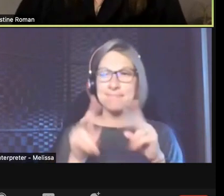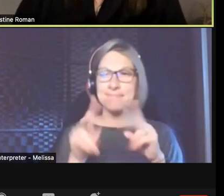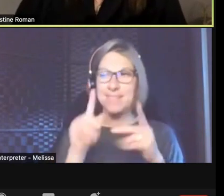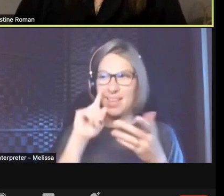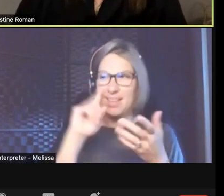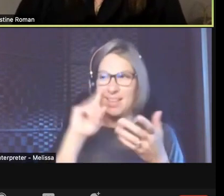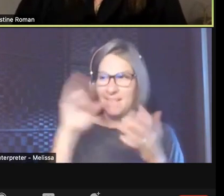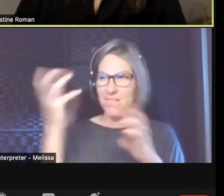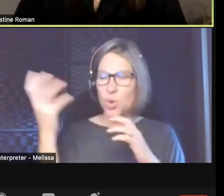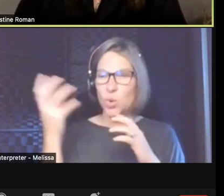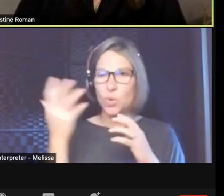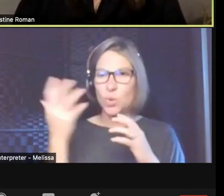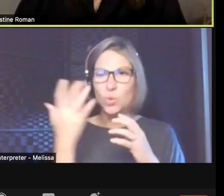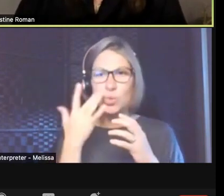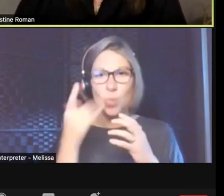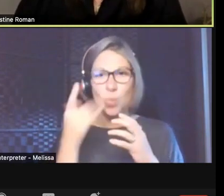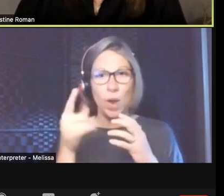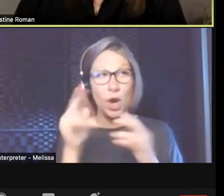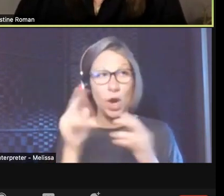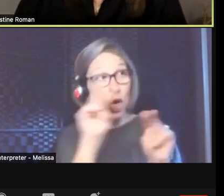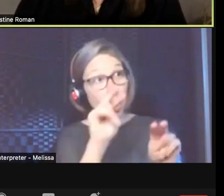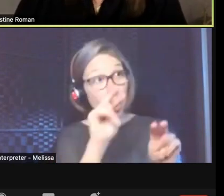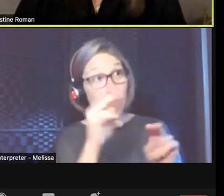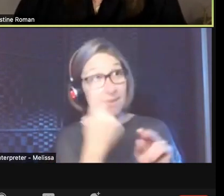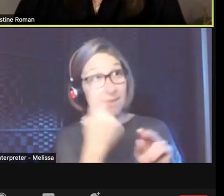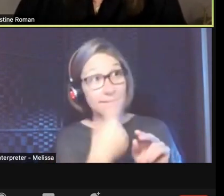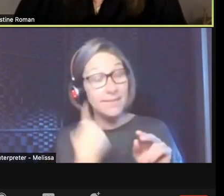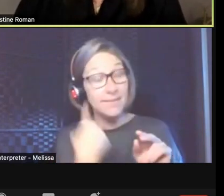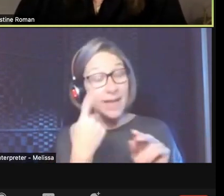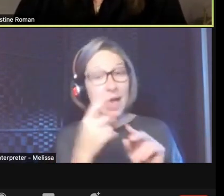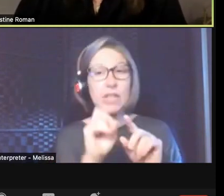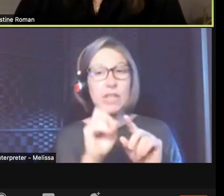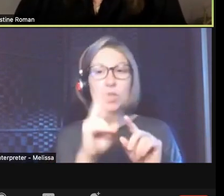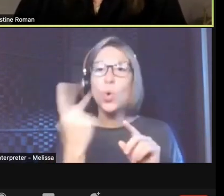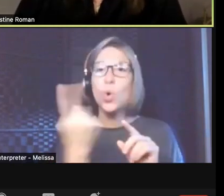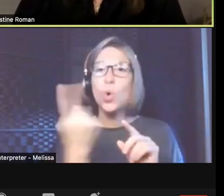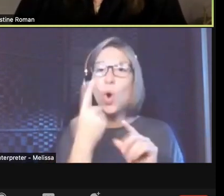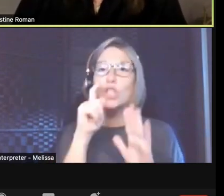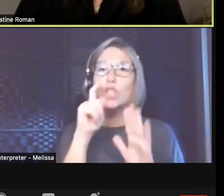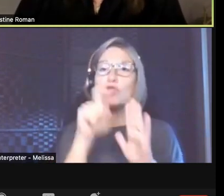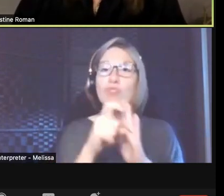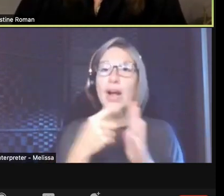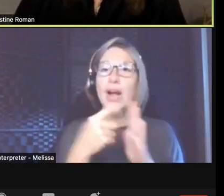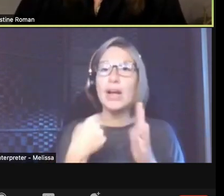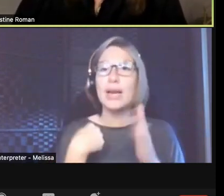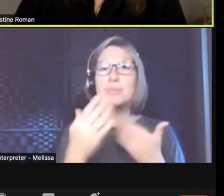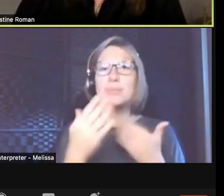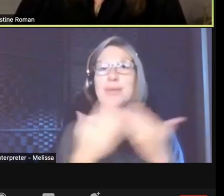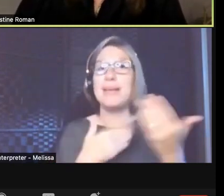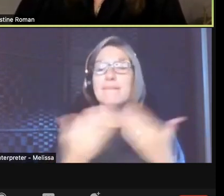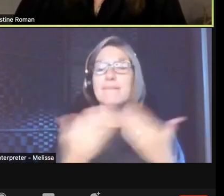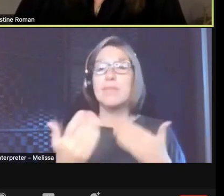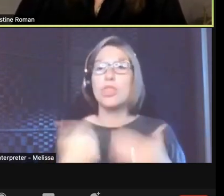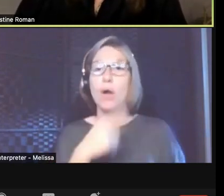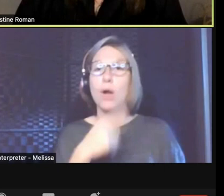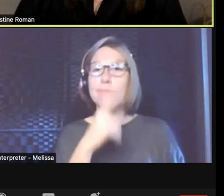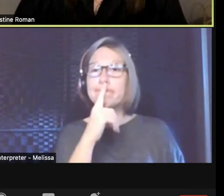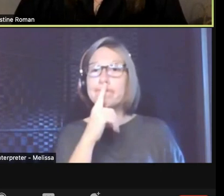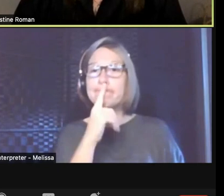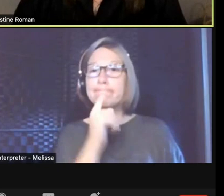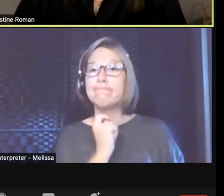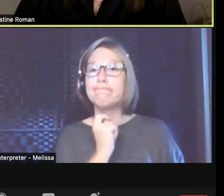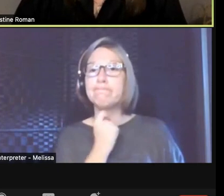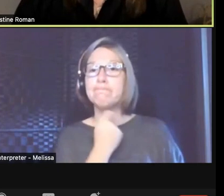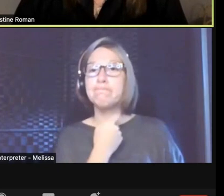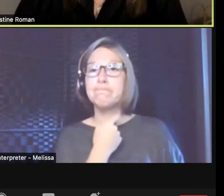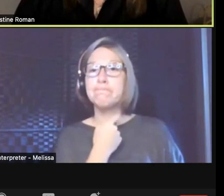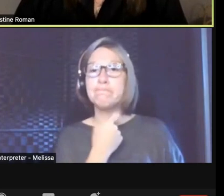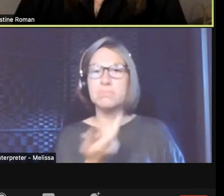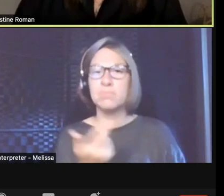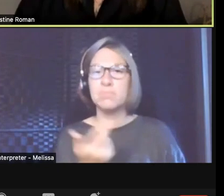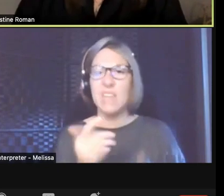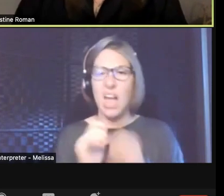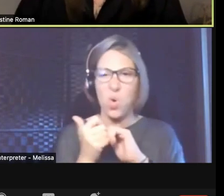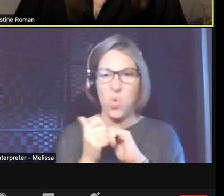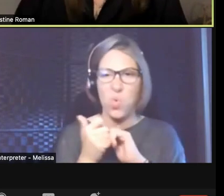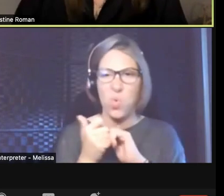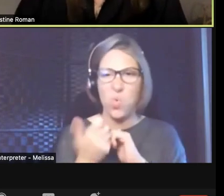that face, or you always recognize me even if I'm not talking. How can you do that? Well,